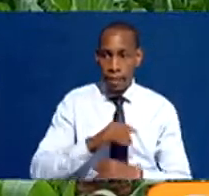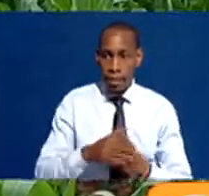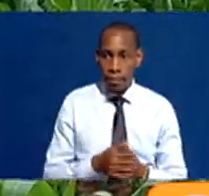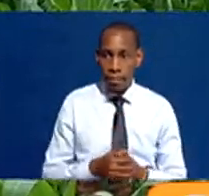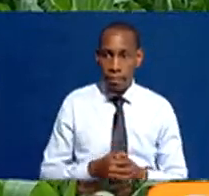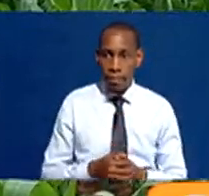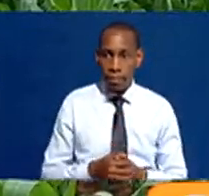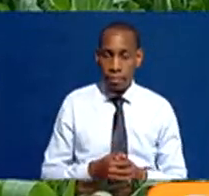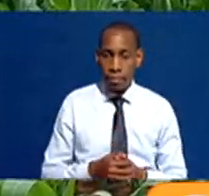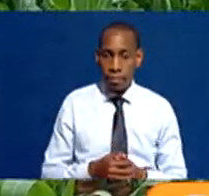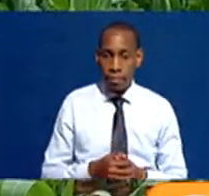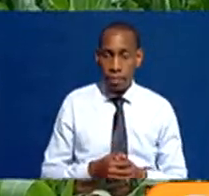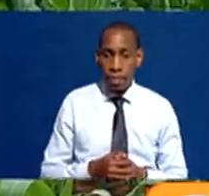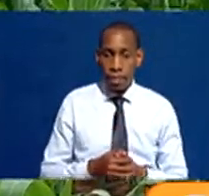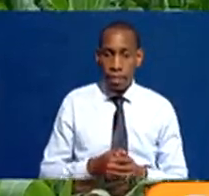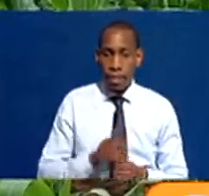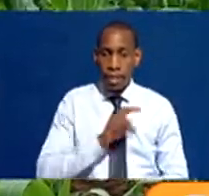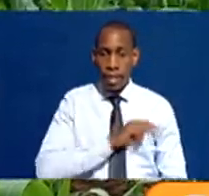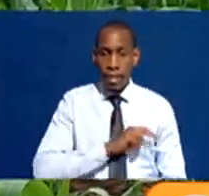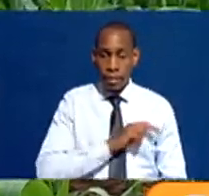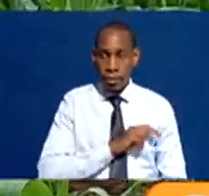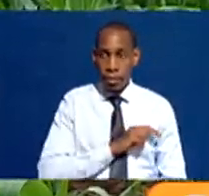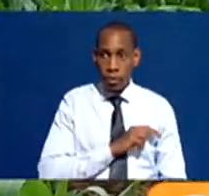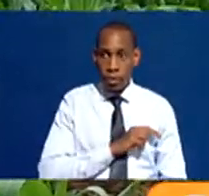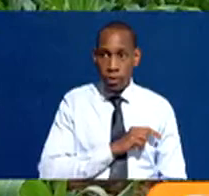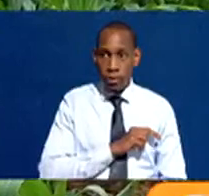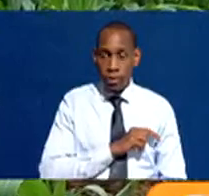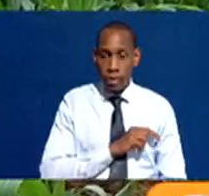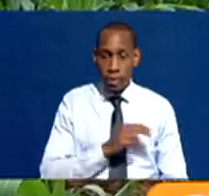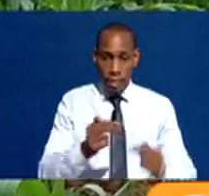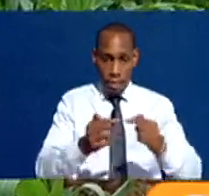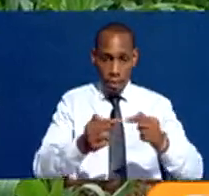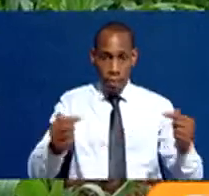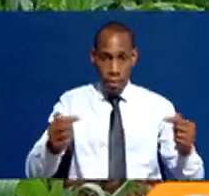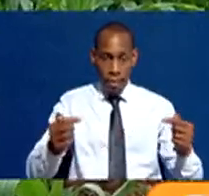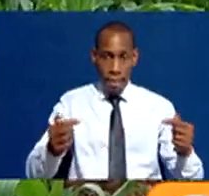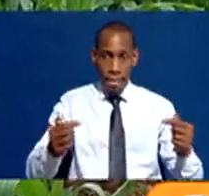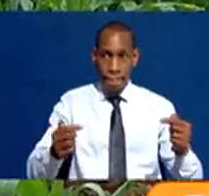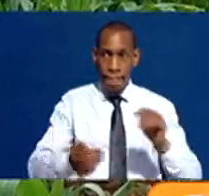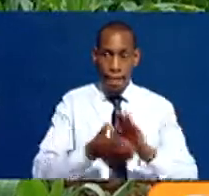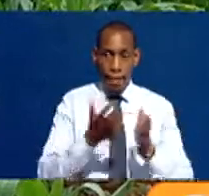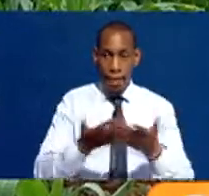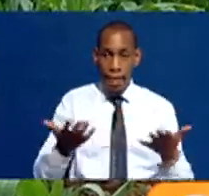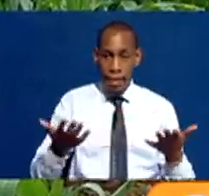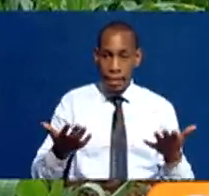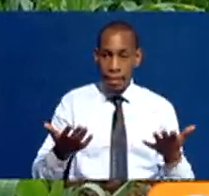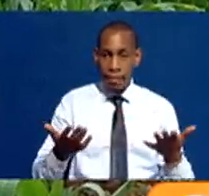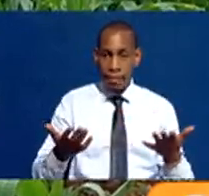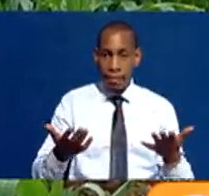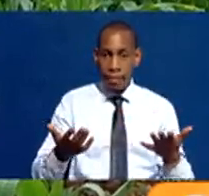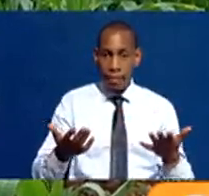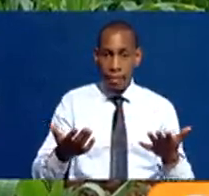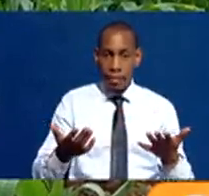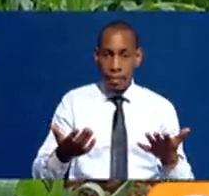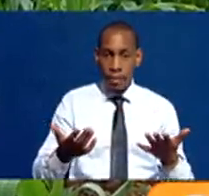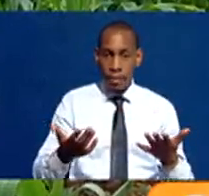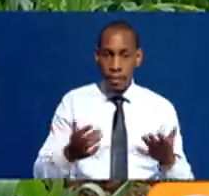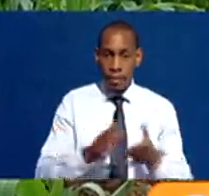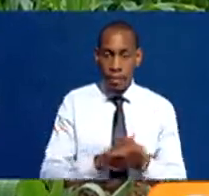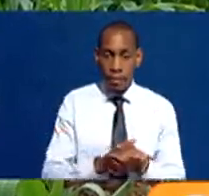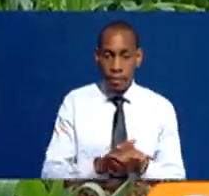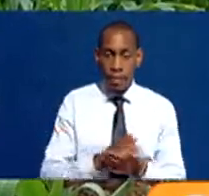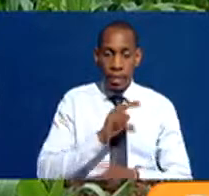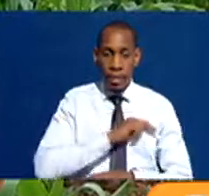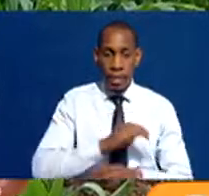are naturally available resistance. There is nothing transgenic about it. These naturally